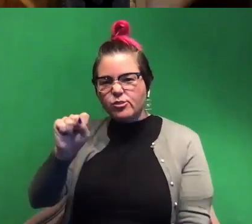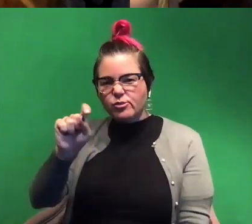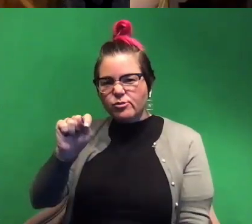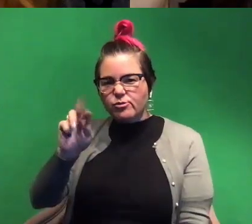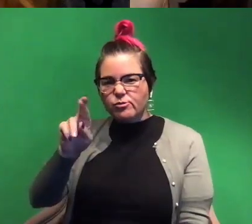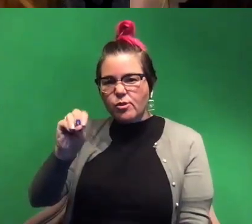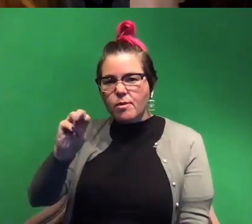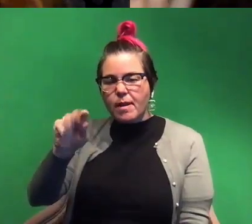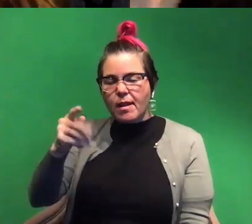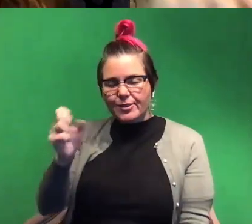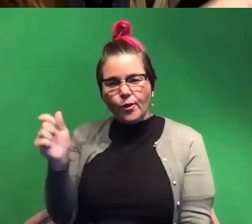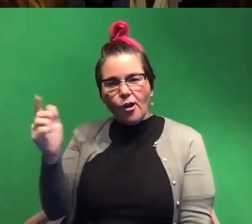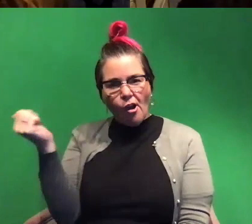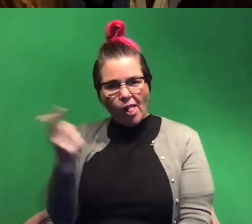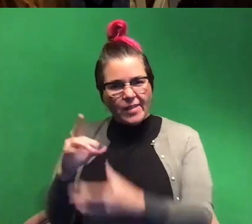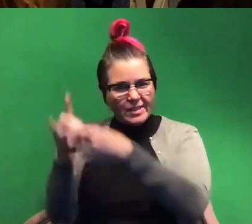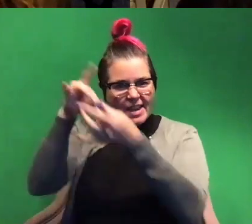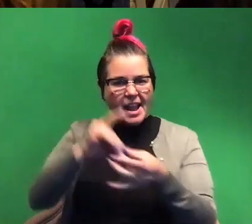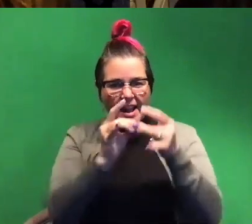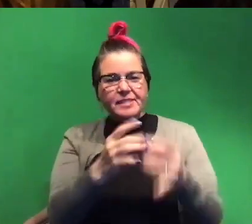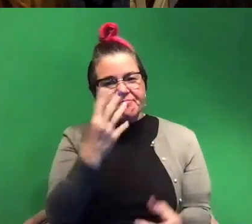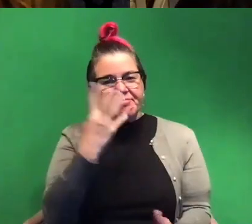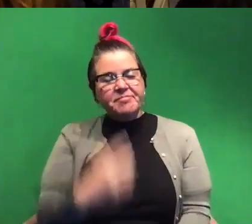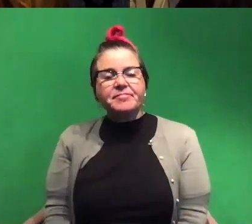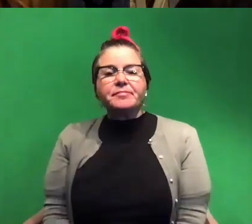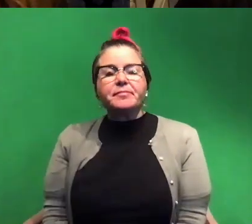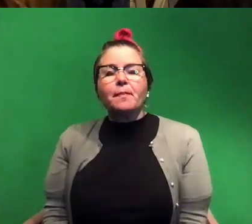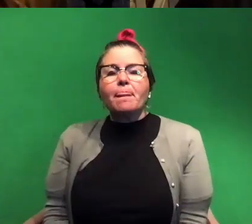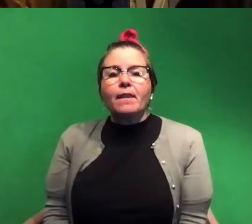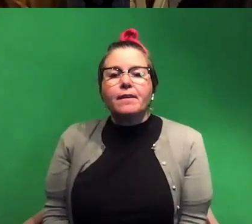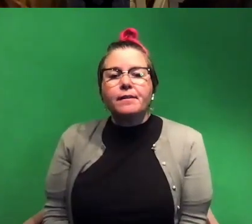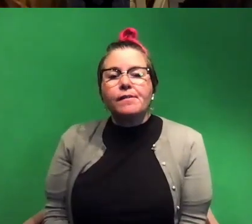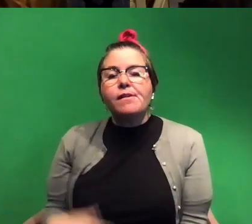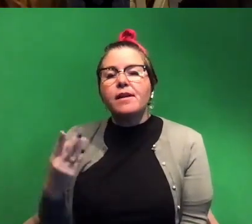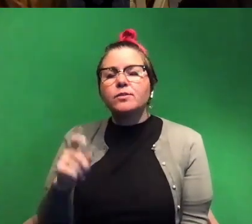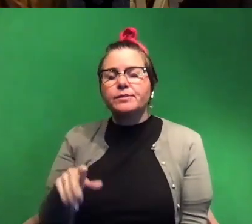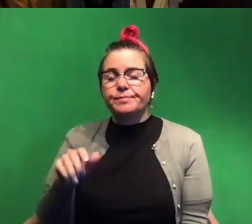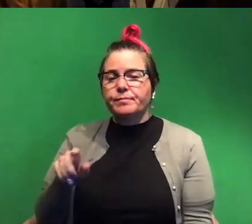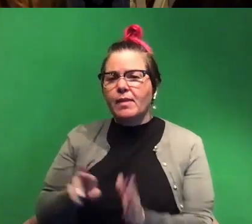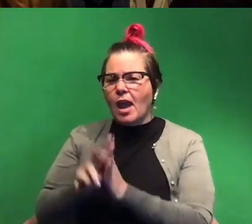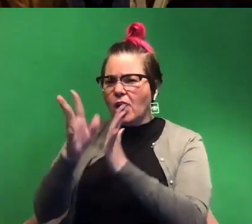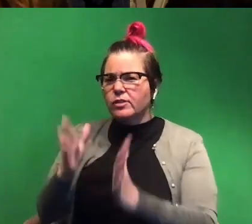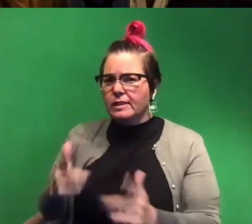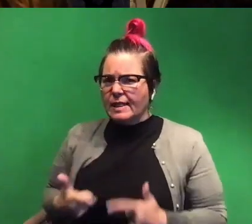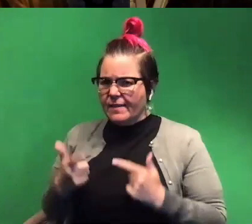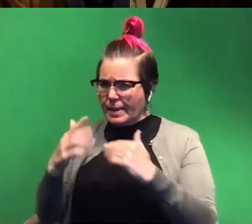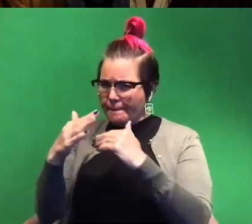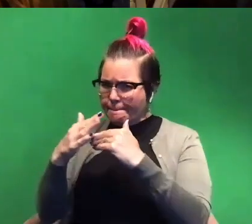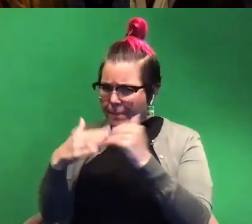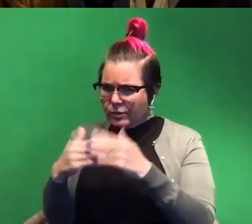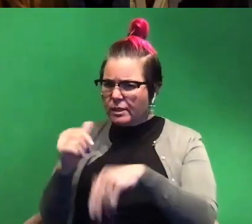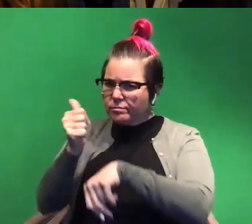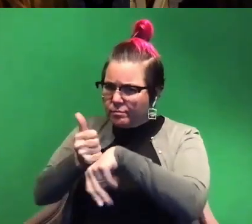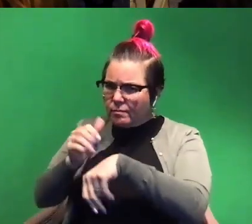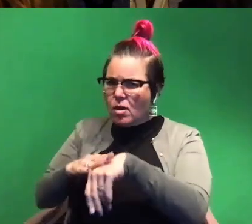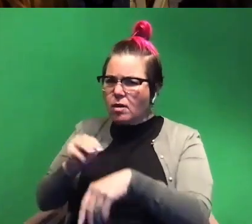we're all connected. How lovely is that? The next question is, will astronauts live in buildings on Mars, or will they just